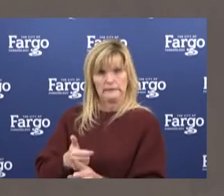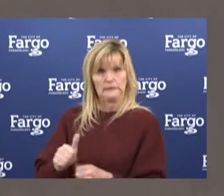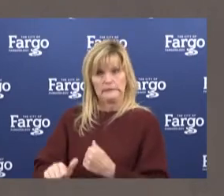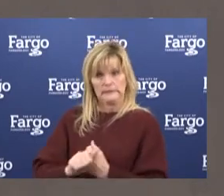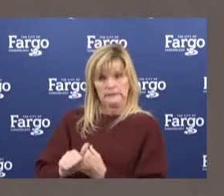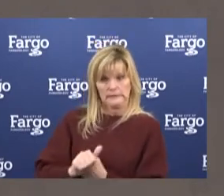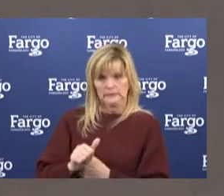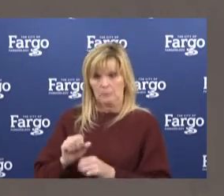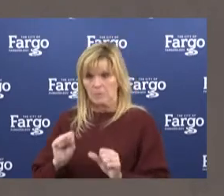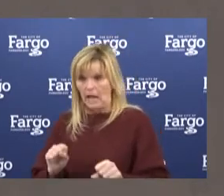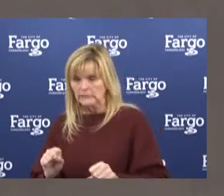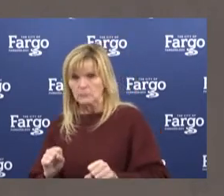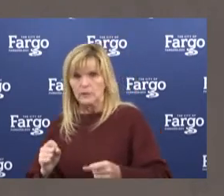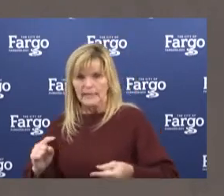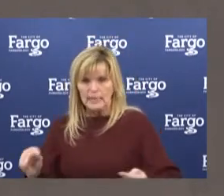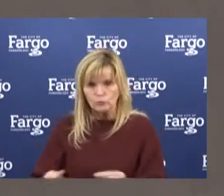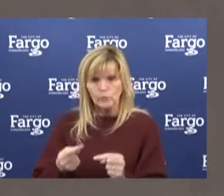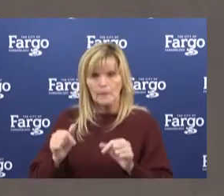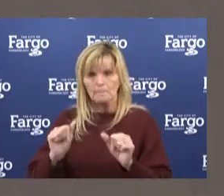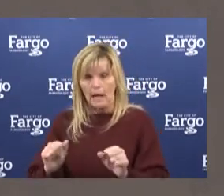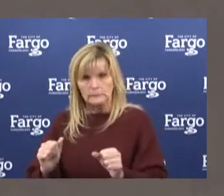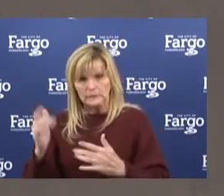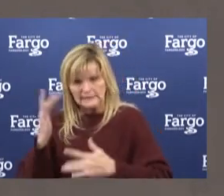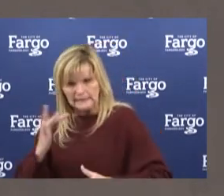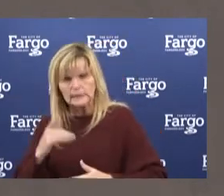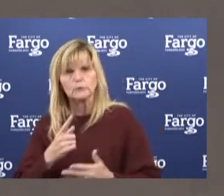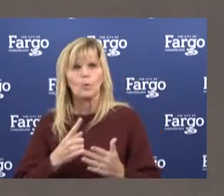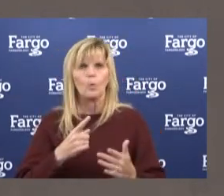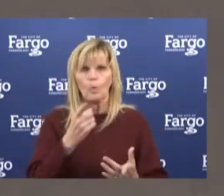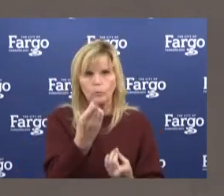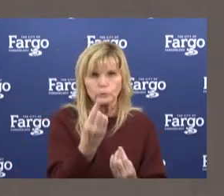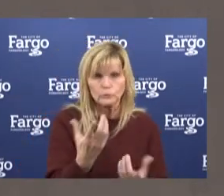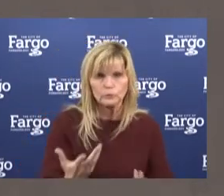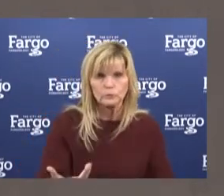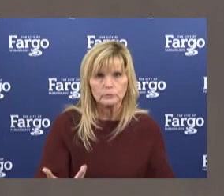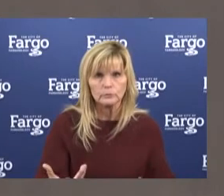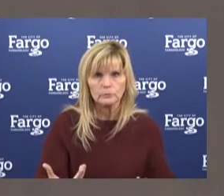of injury or sickness? What would you do?